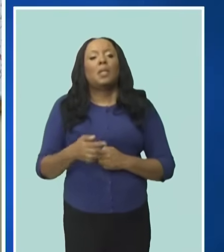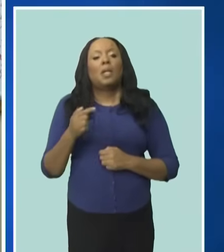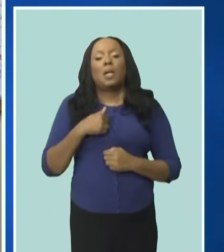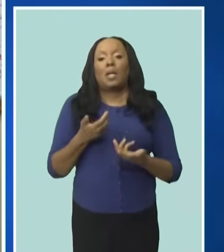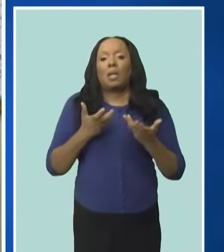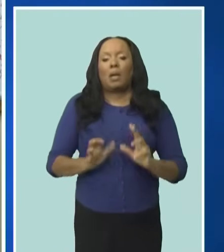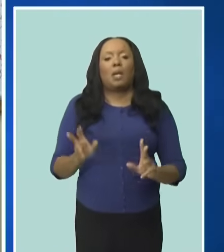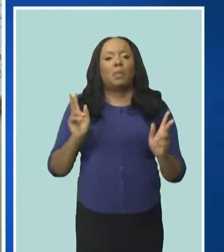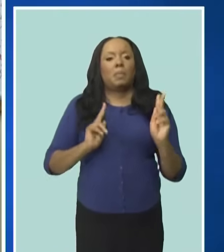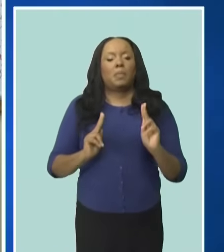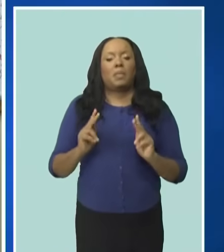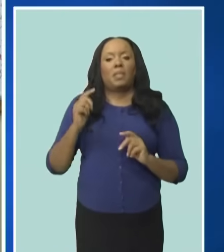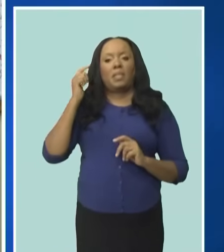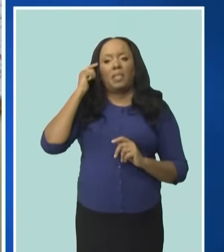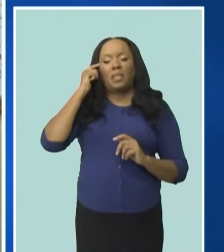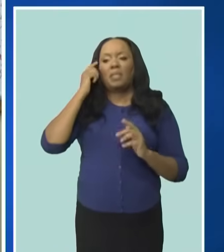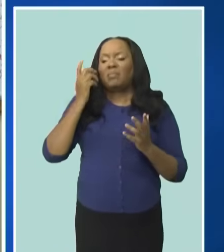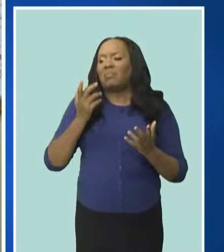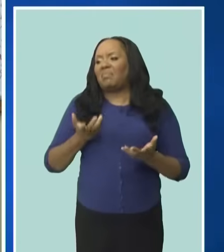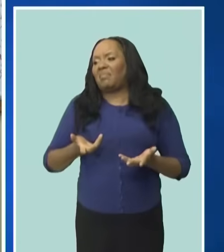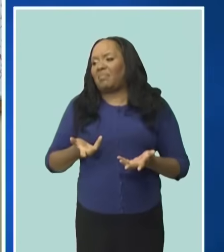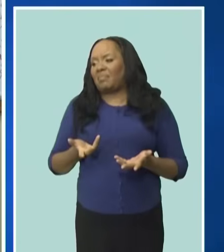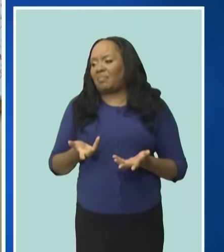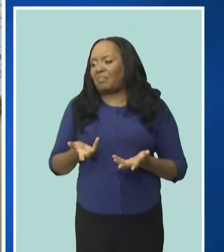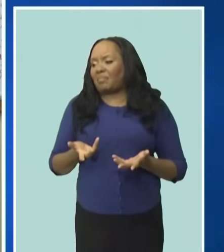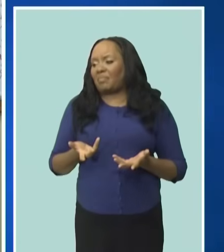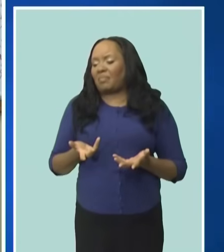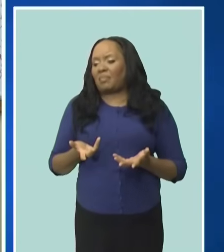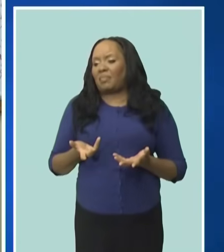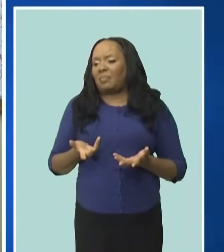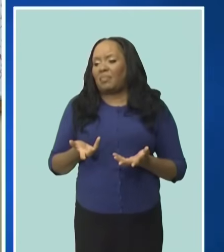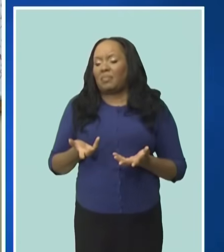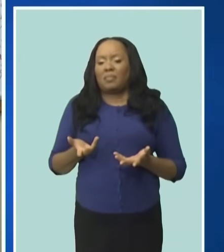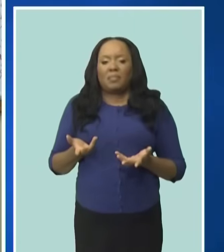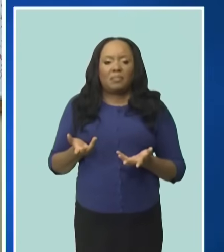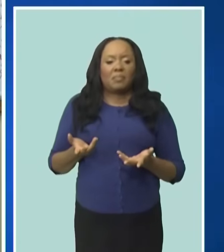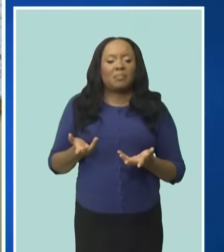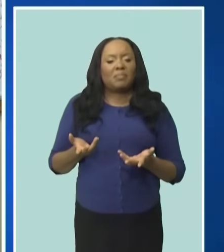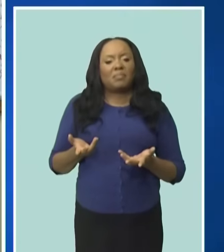impression thinking that the problems of praedial larceny